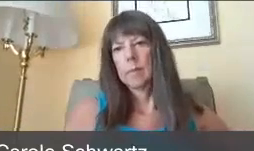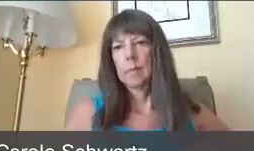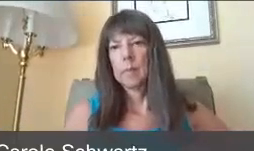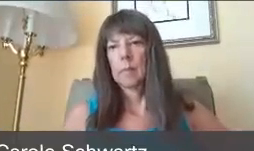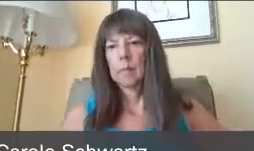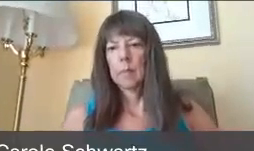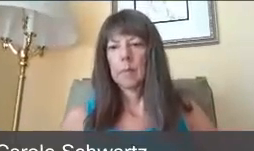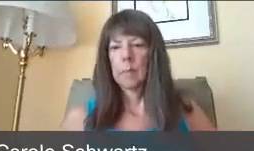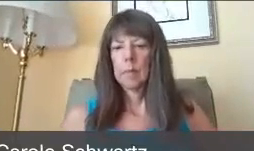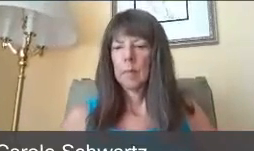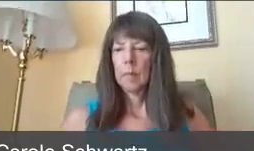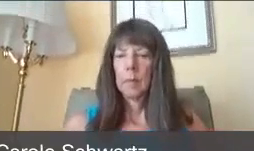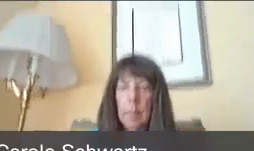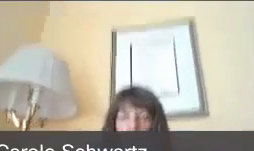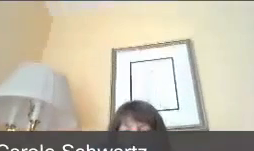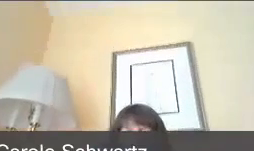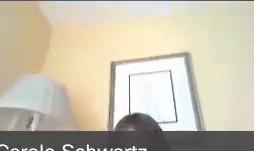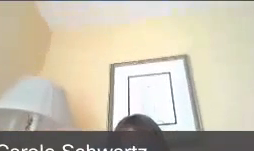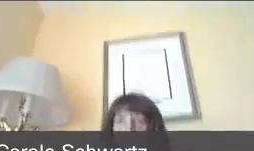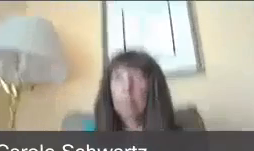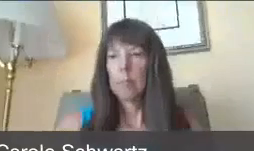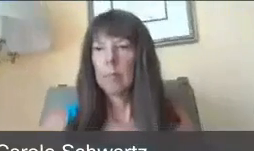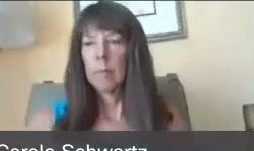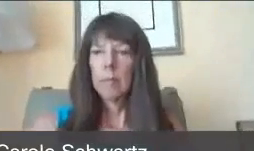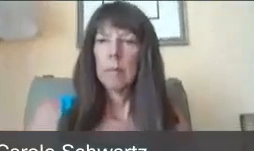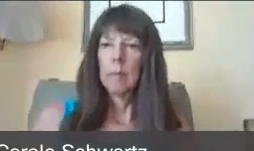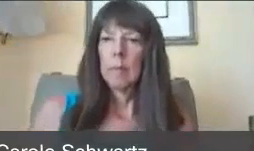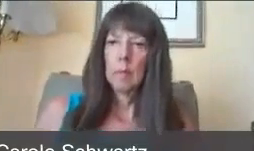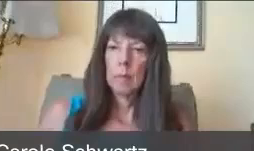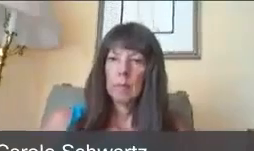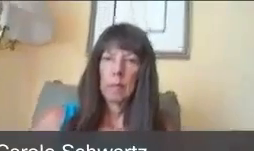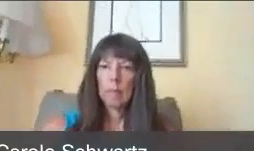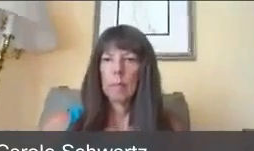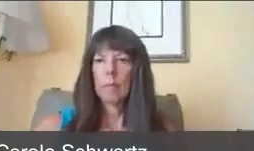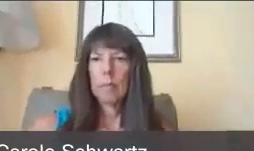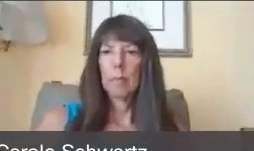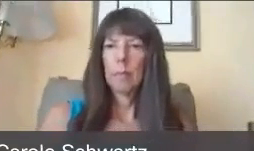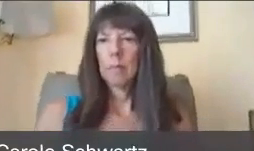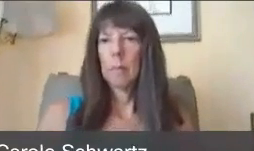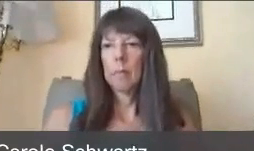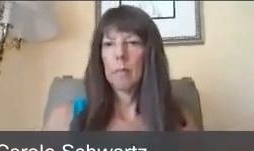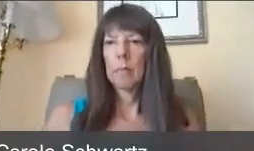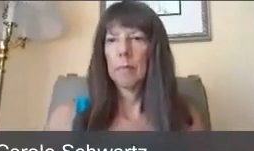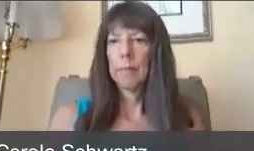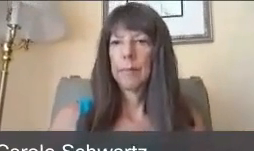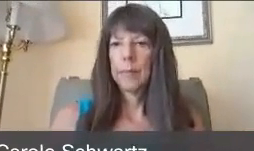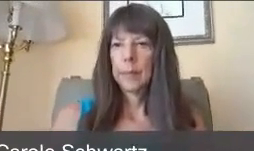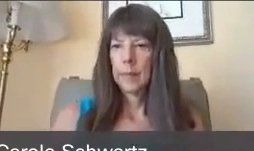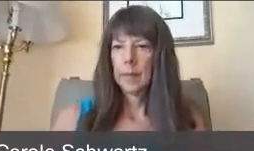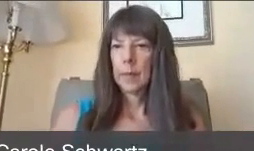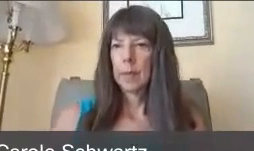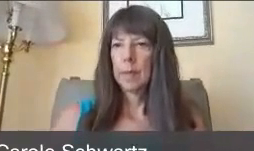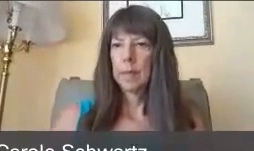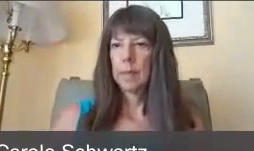from the time we started. However, we've had a couple that had to move out of state and were so glad when we said we were